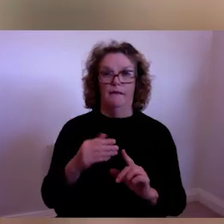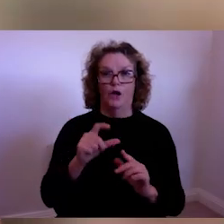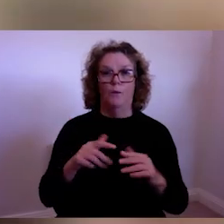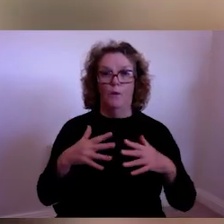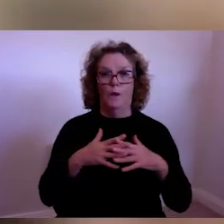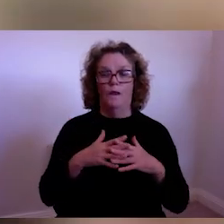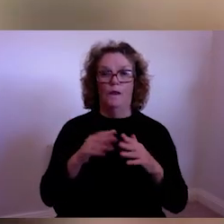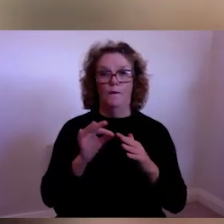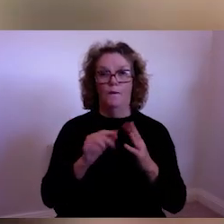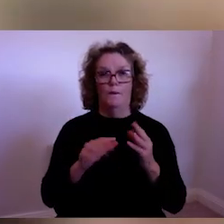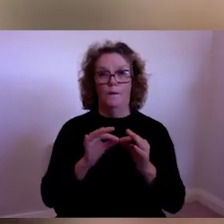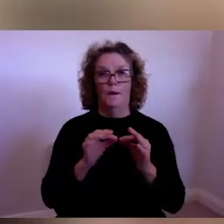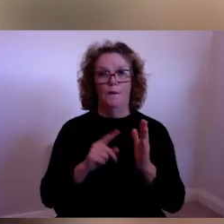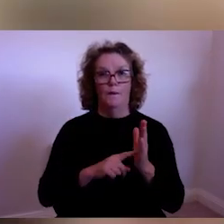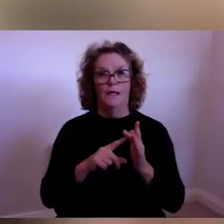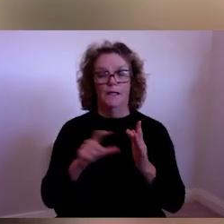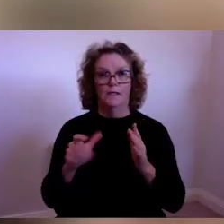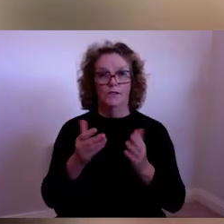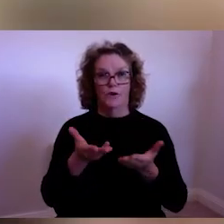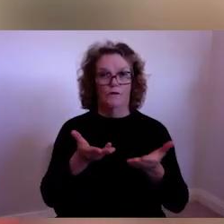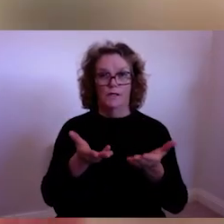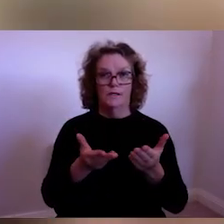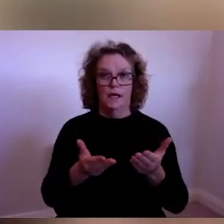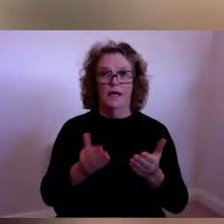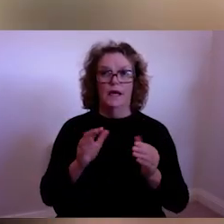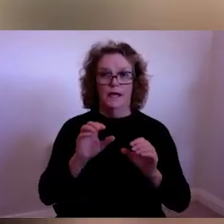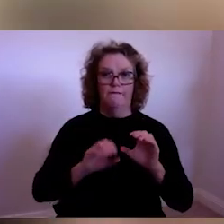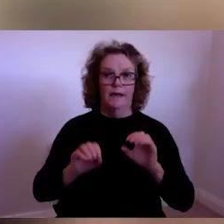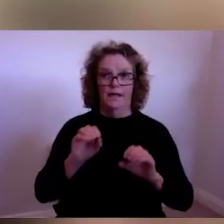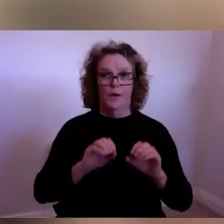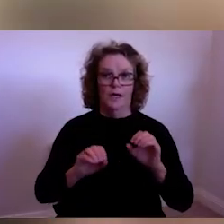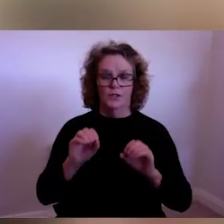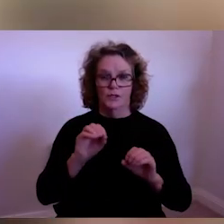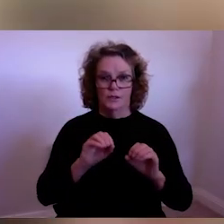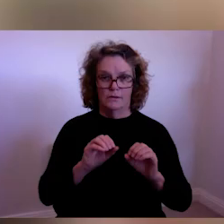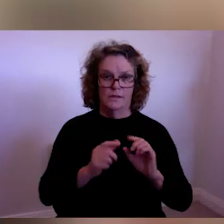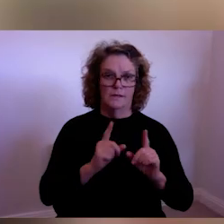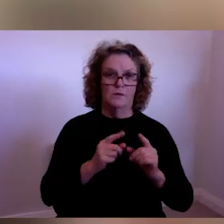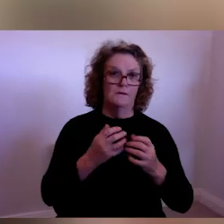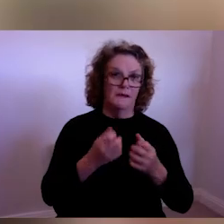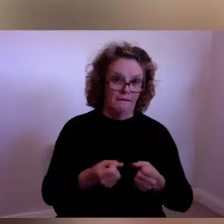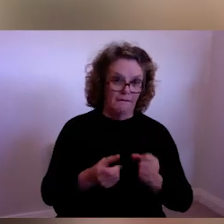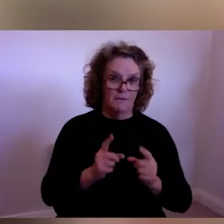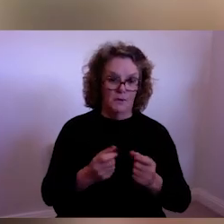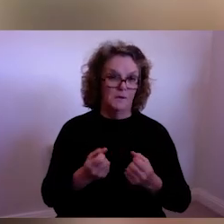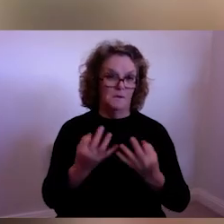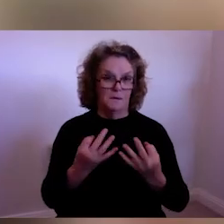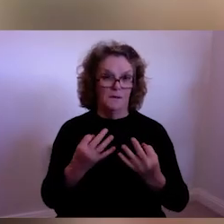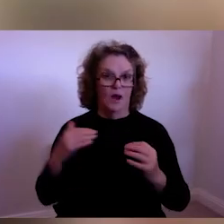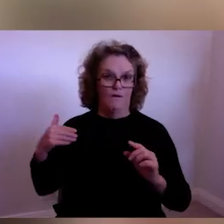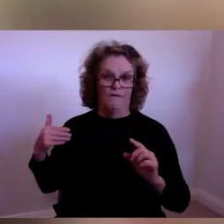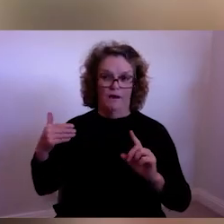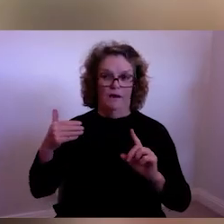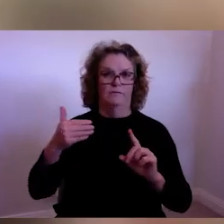and evaluation has come and gone at various stages of over that time. And I think it's